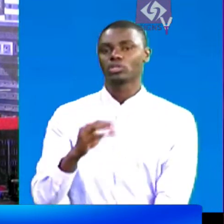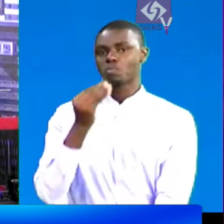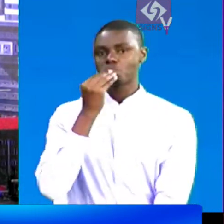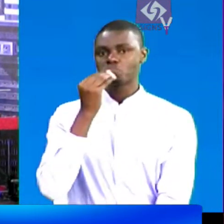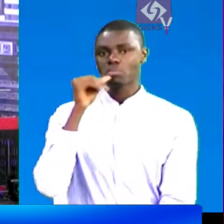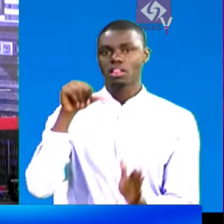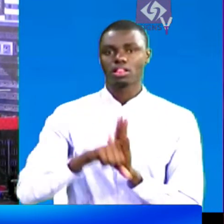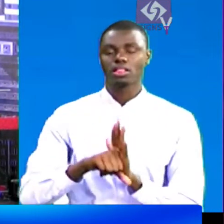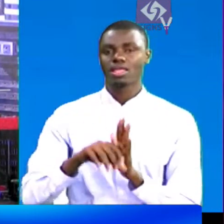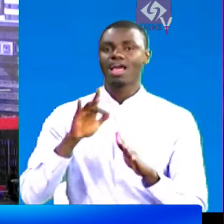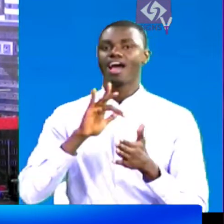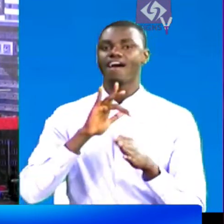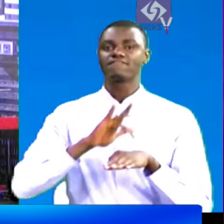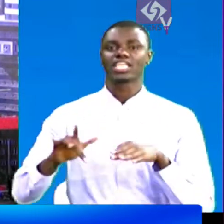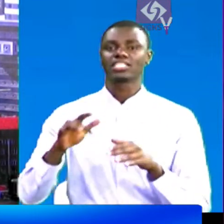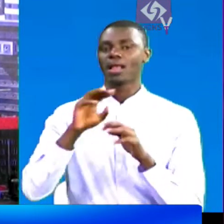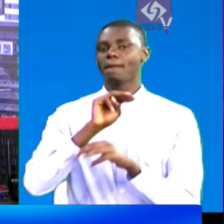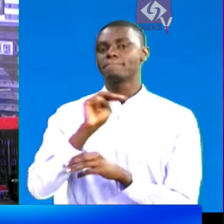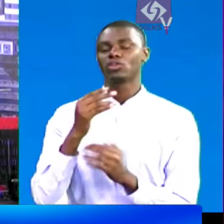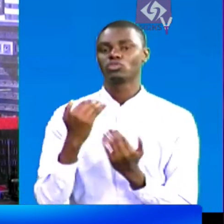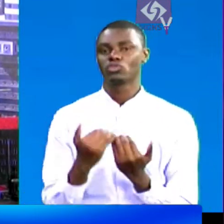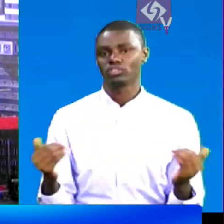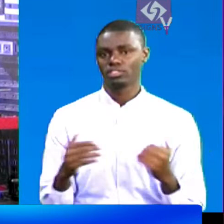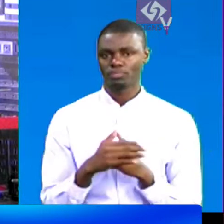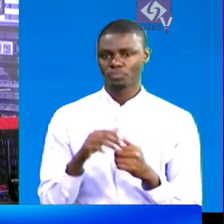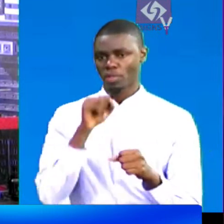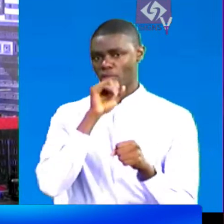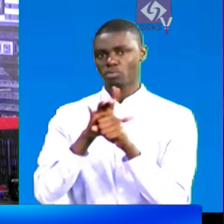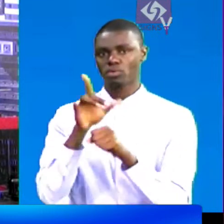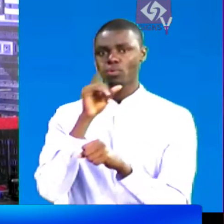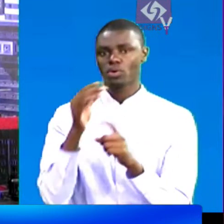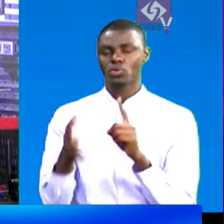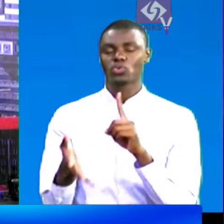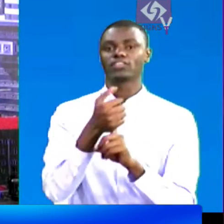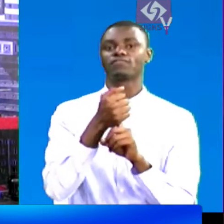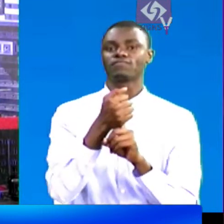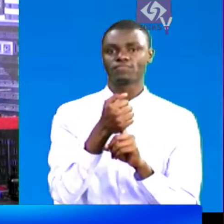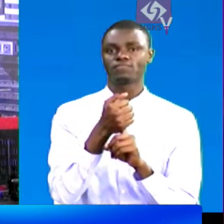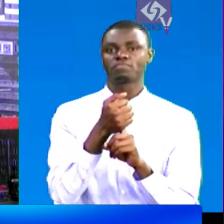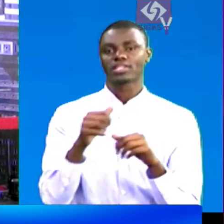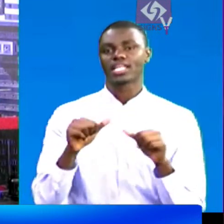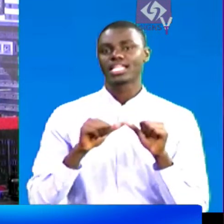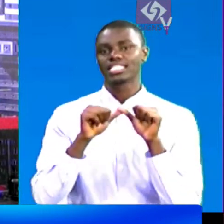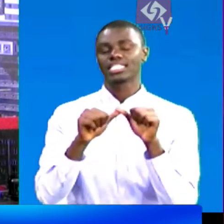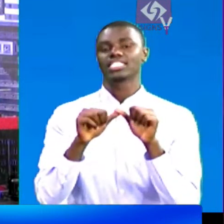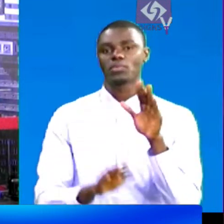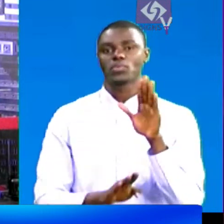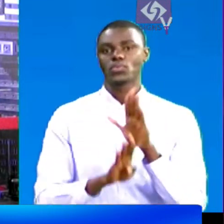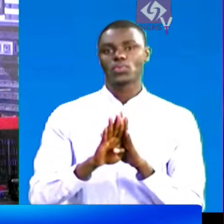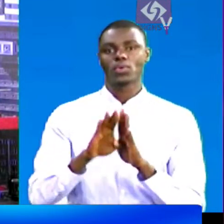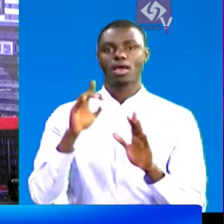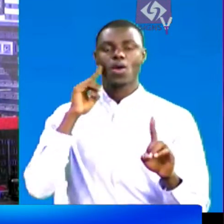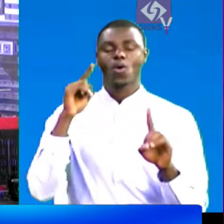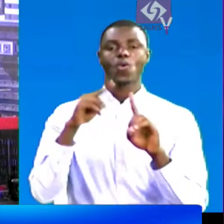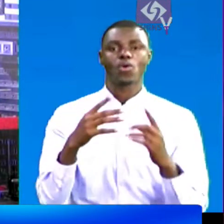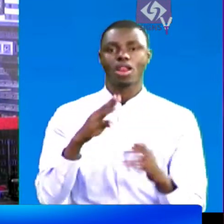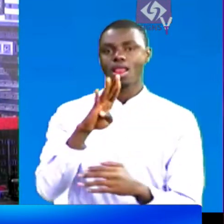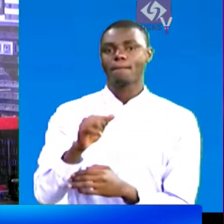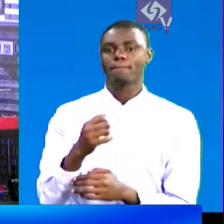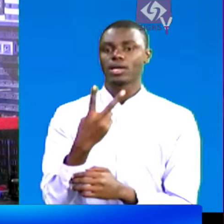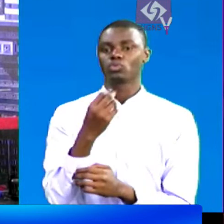affecting millions of children. Despite the commitment to achieve the Sustainable Development Goals